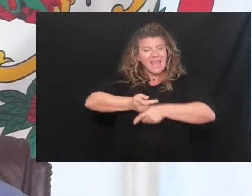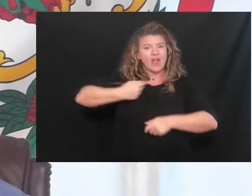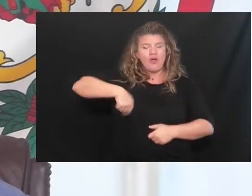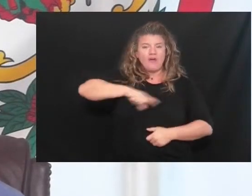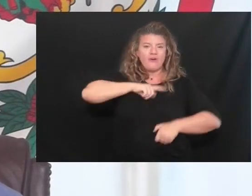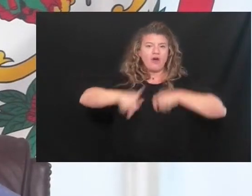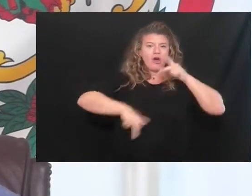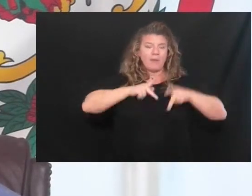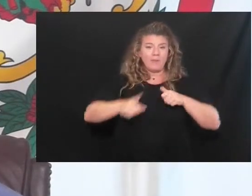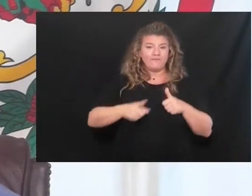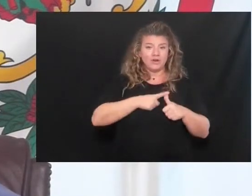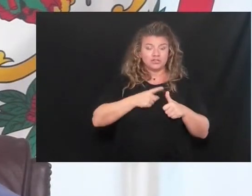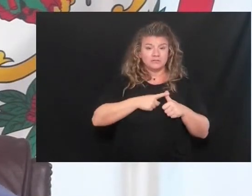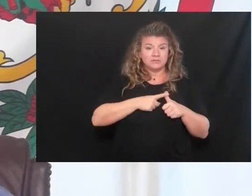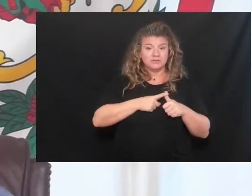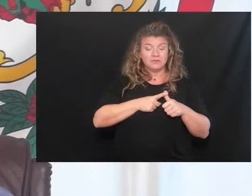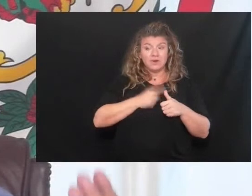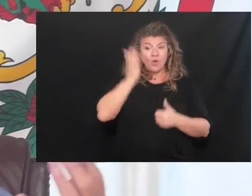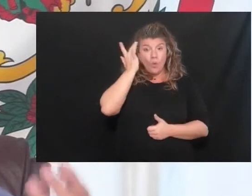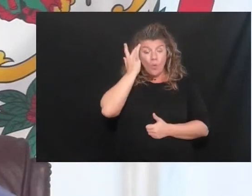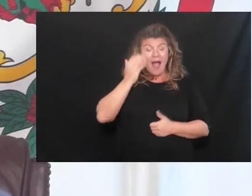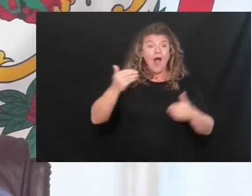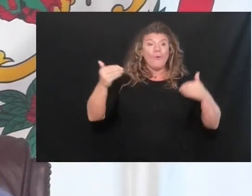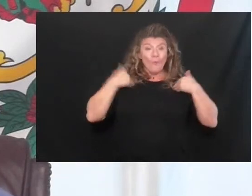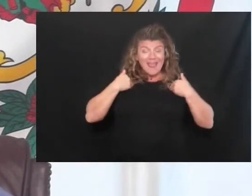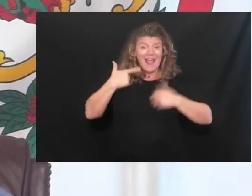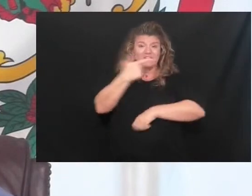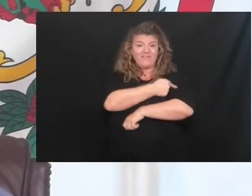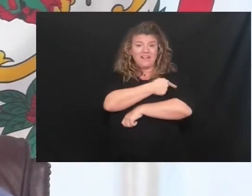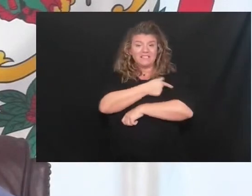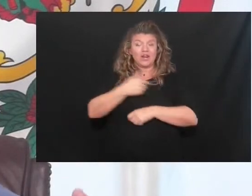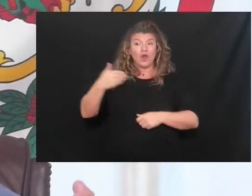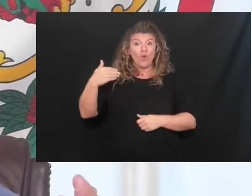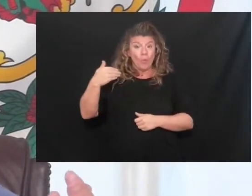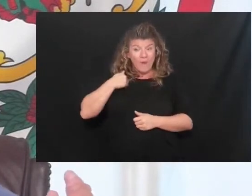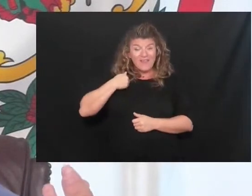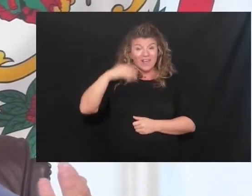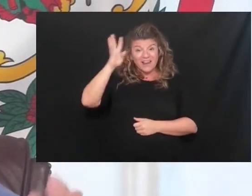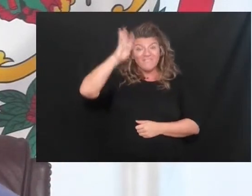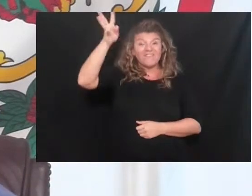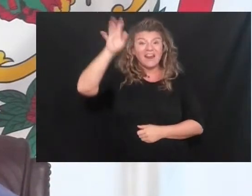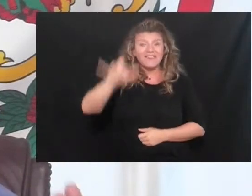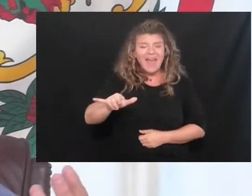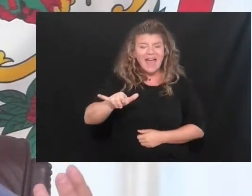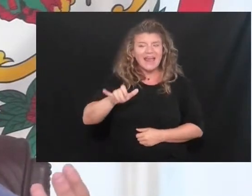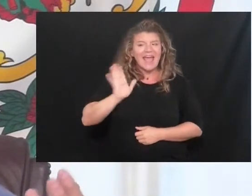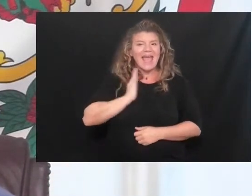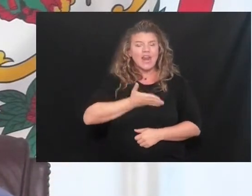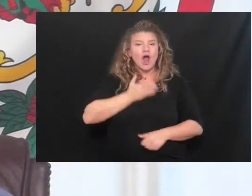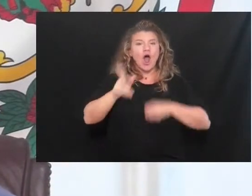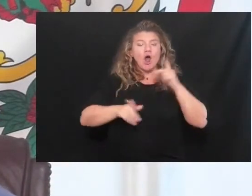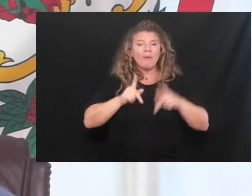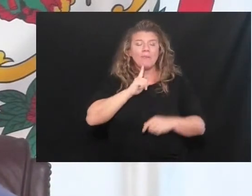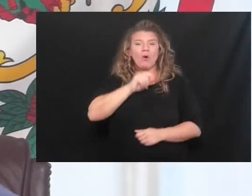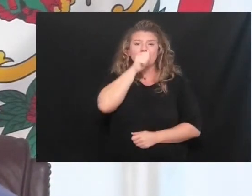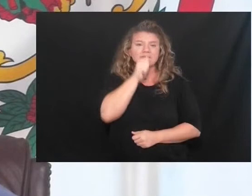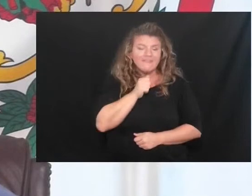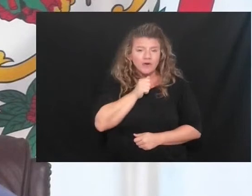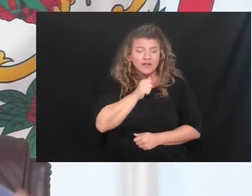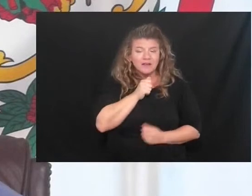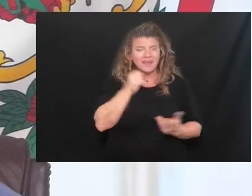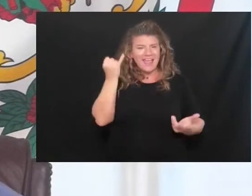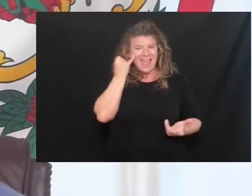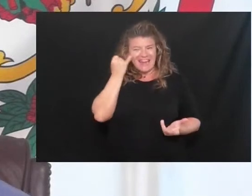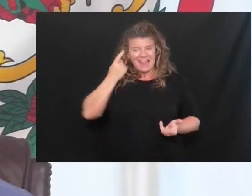this, because we're the ones with the vaccines. We're the ones that have come up with this. And absolutely, our people are suffering. And if our people